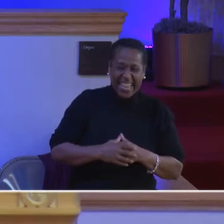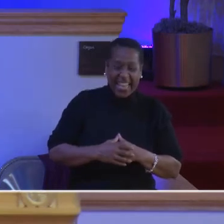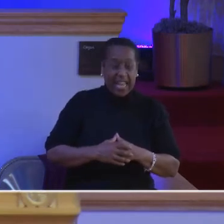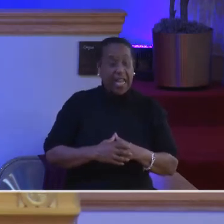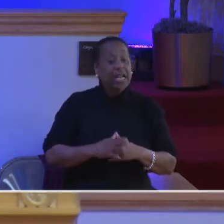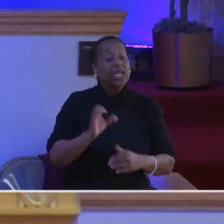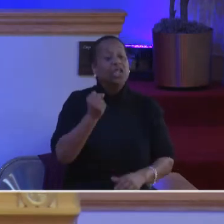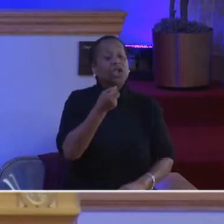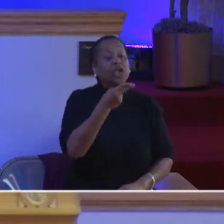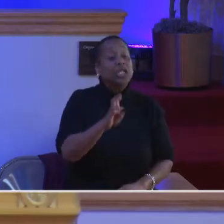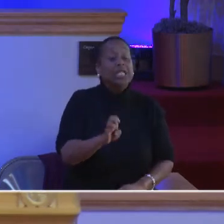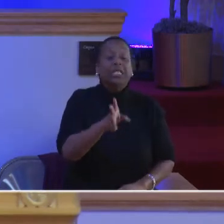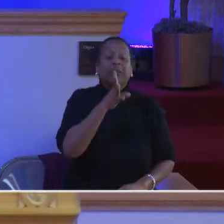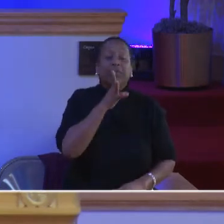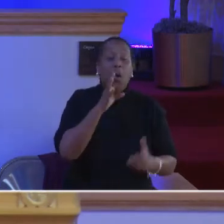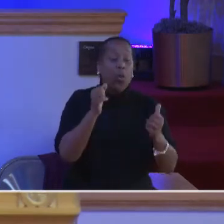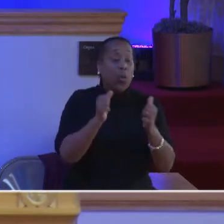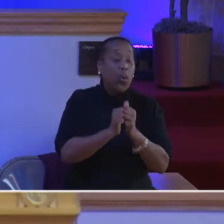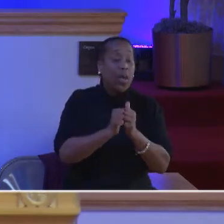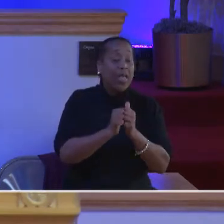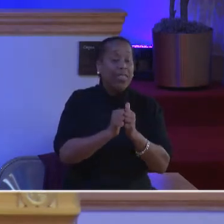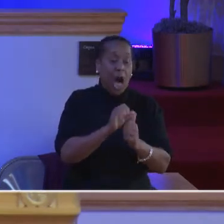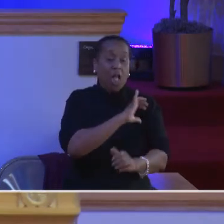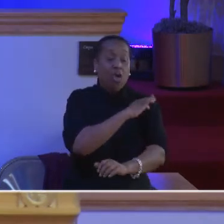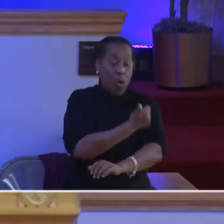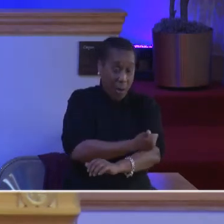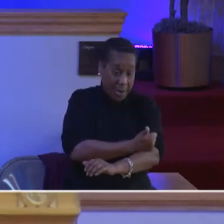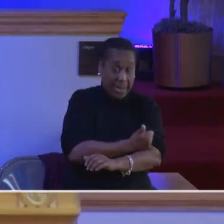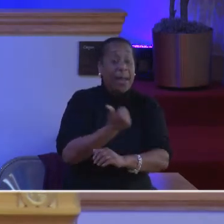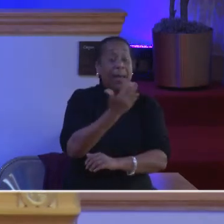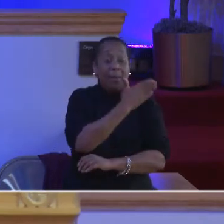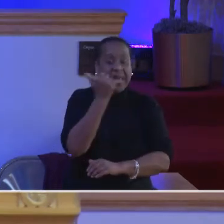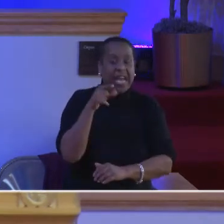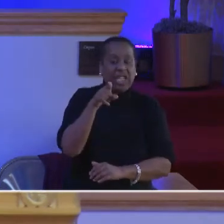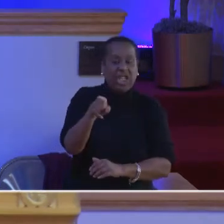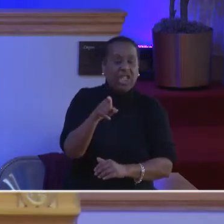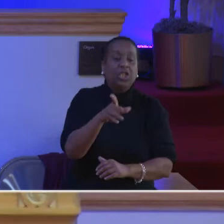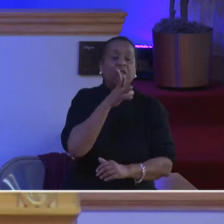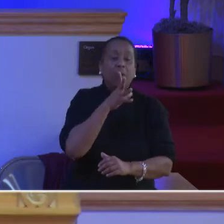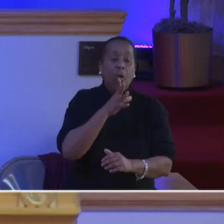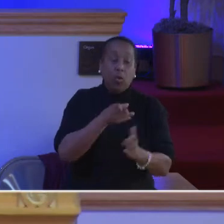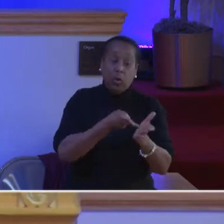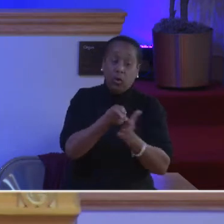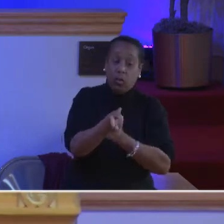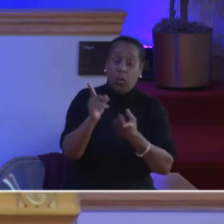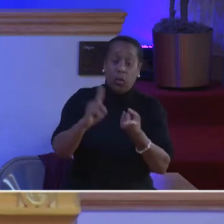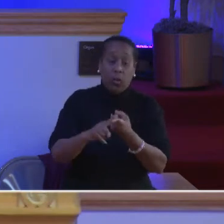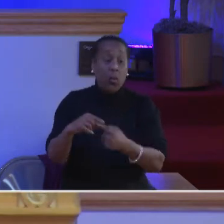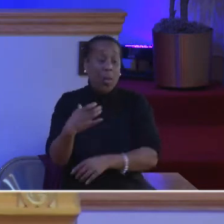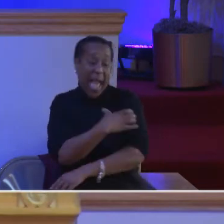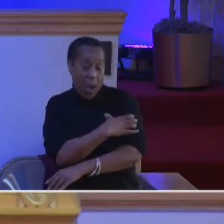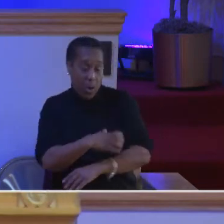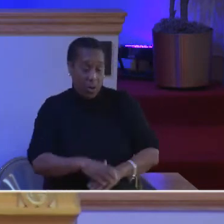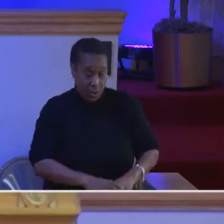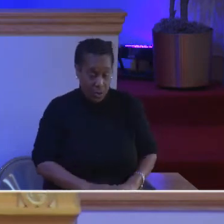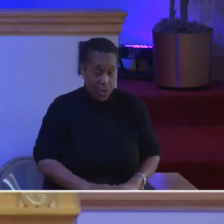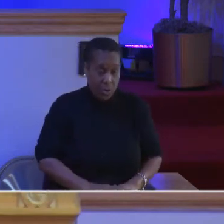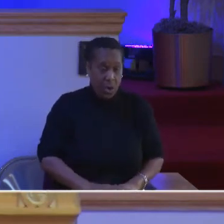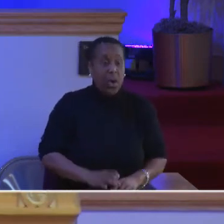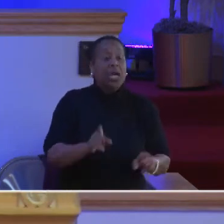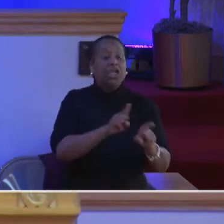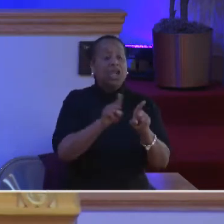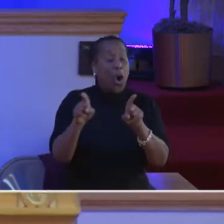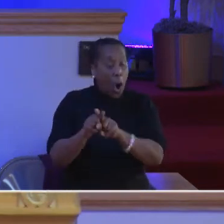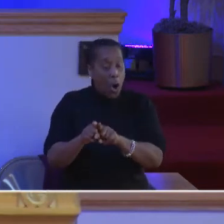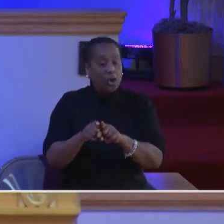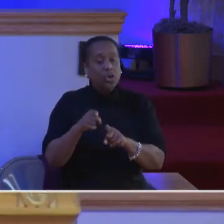She spoke with authority because she spoke truth to power. She